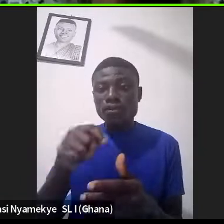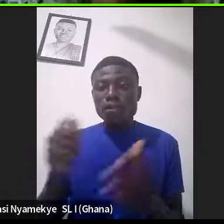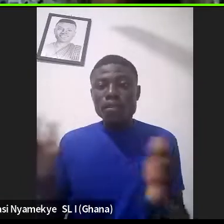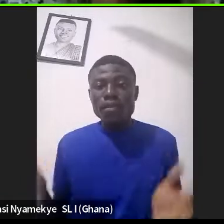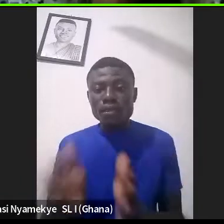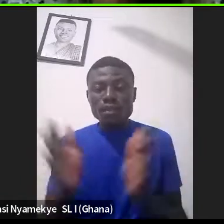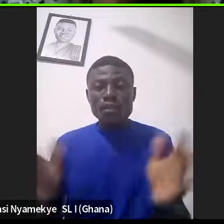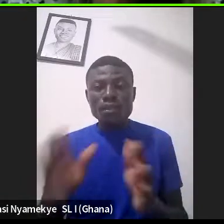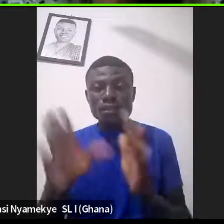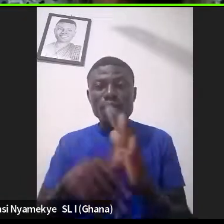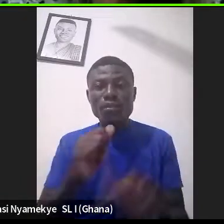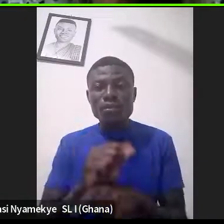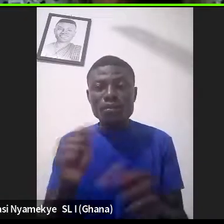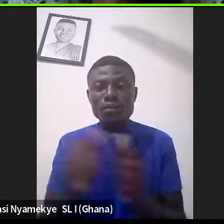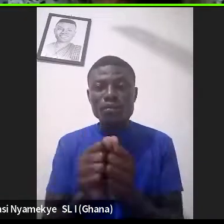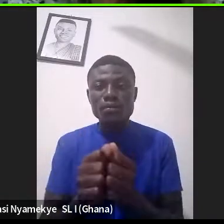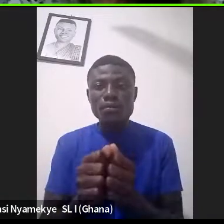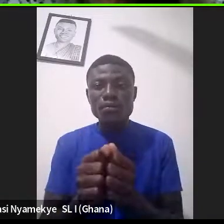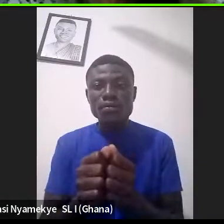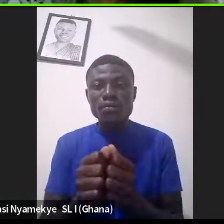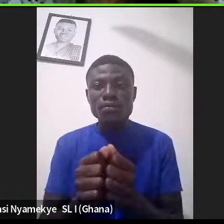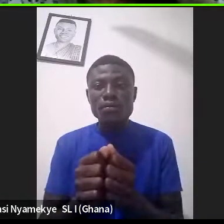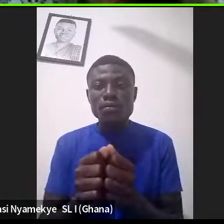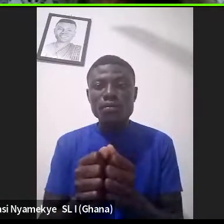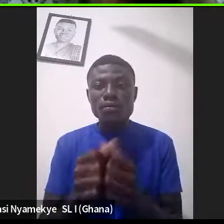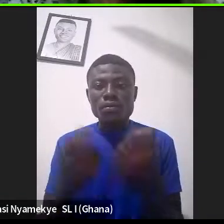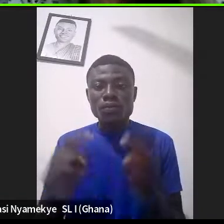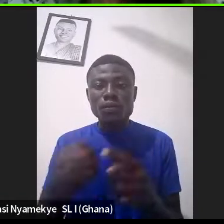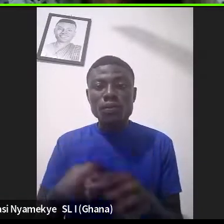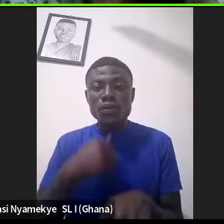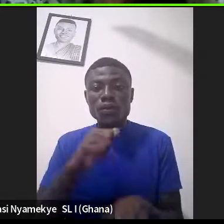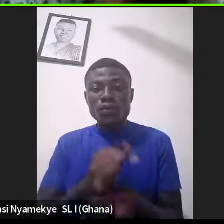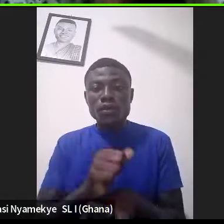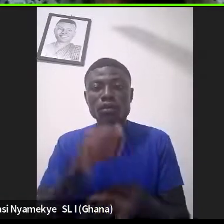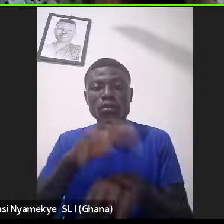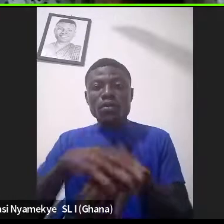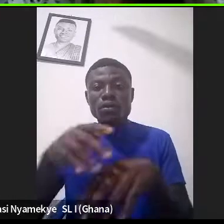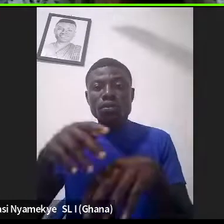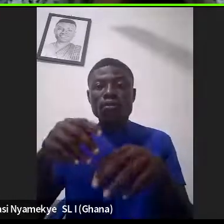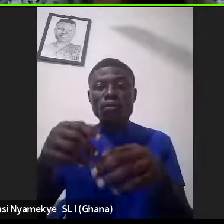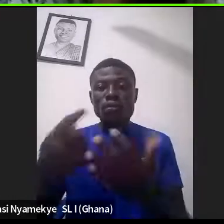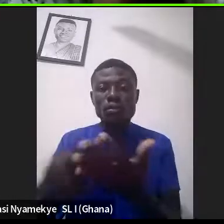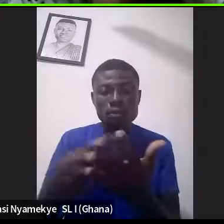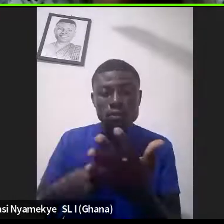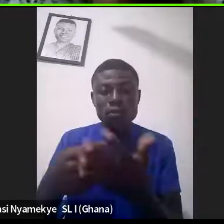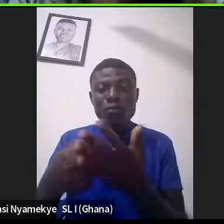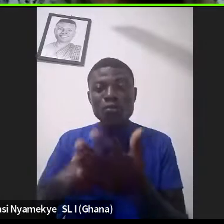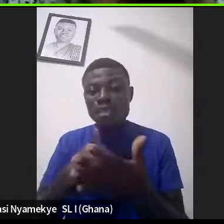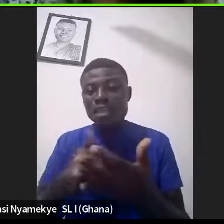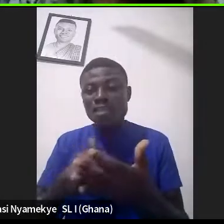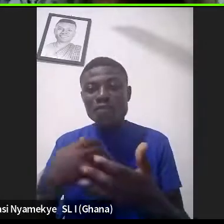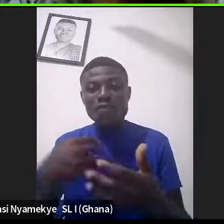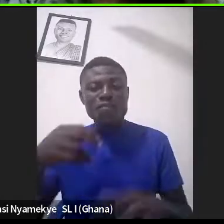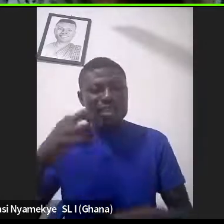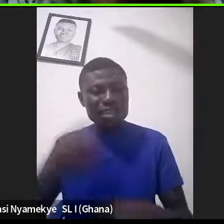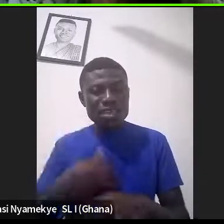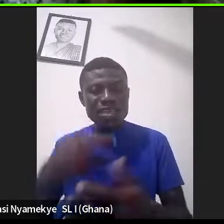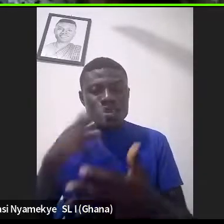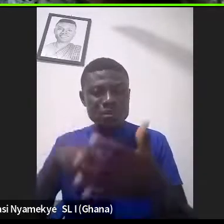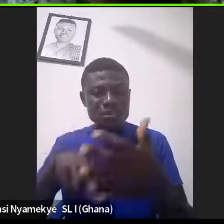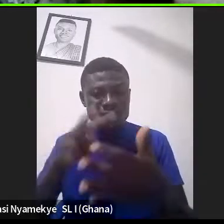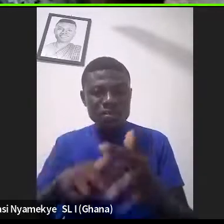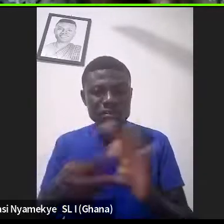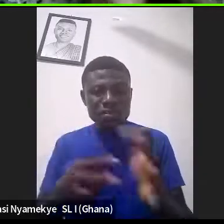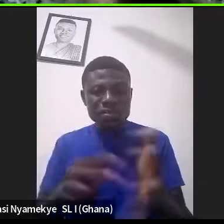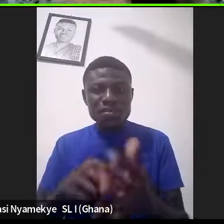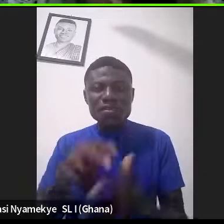And when we're working at the table and he's having difficulty reading simple CVC words